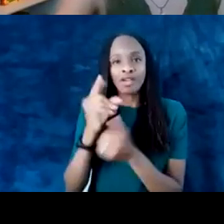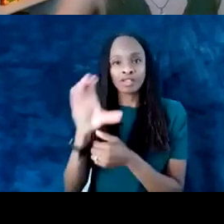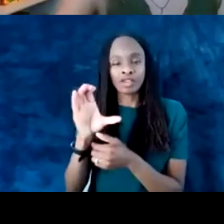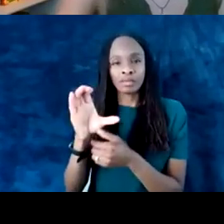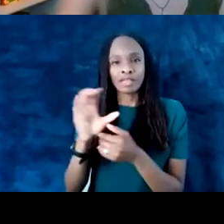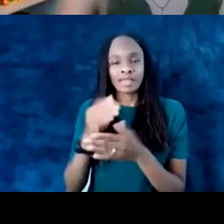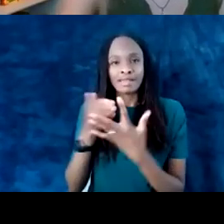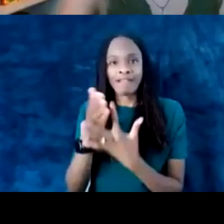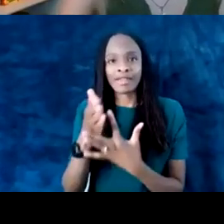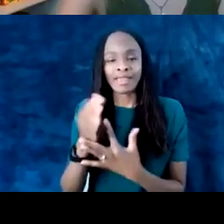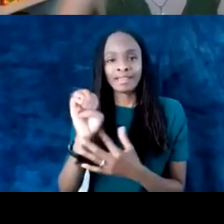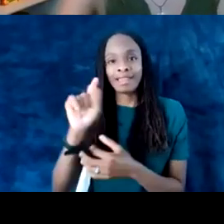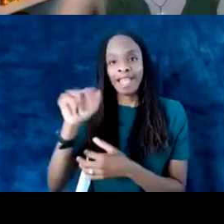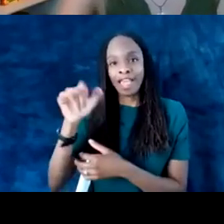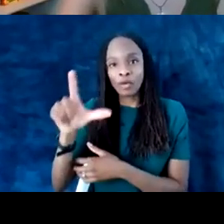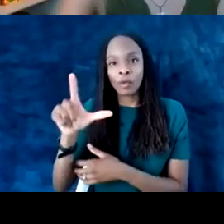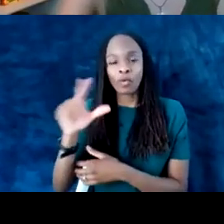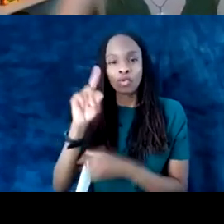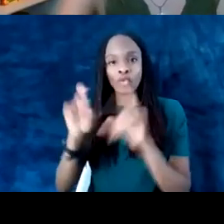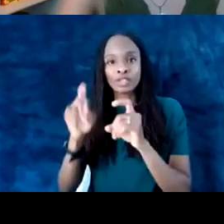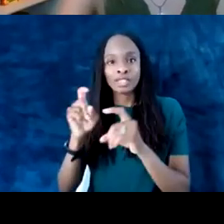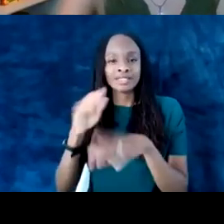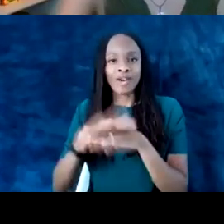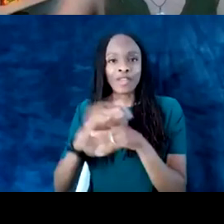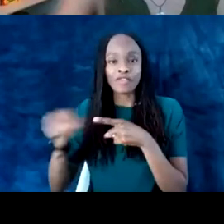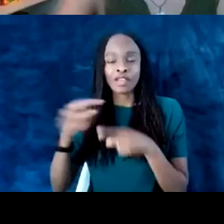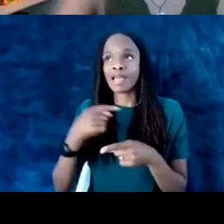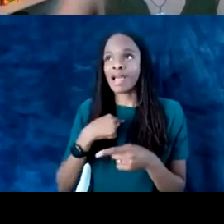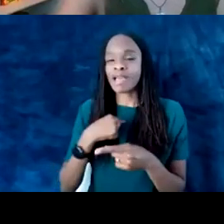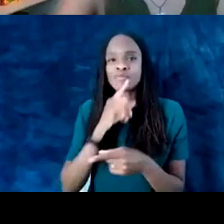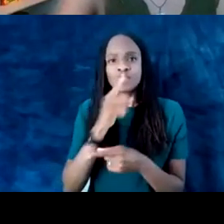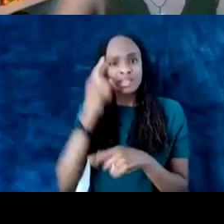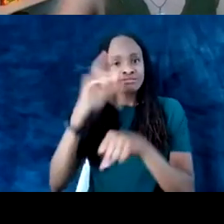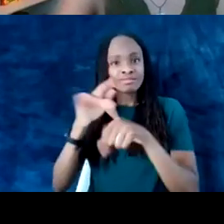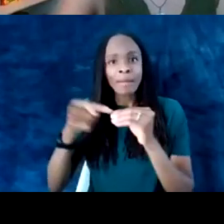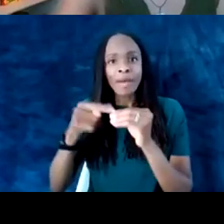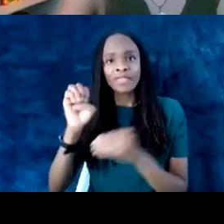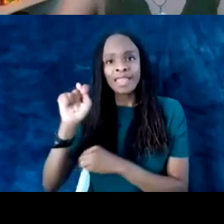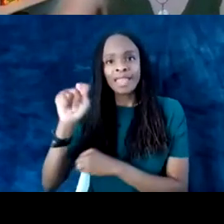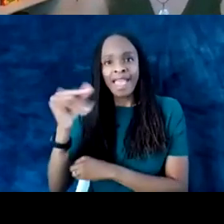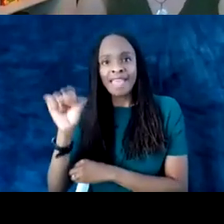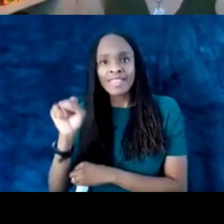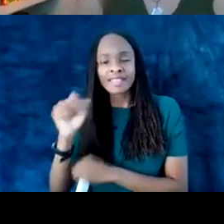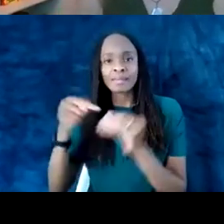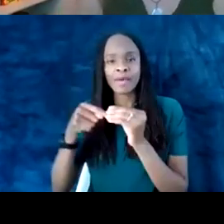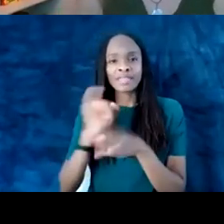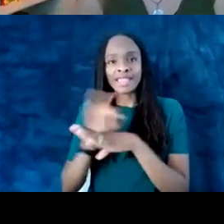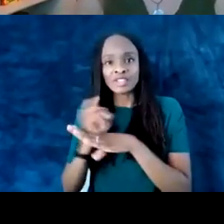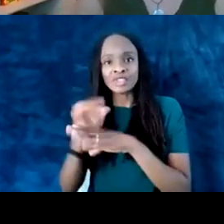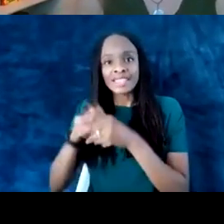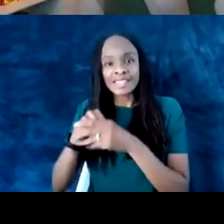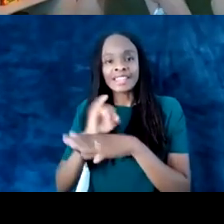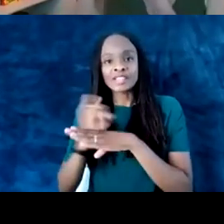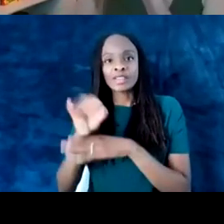field. And I had been so obsessed with questions of ethics, the ethics of this form, the ethics of the industry within the industry, the